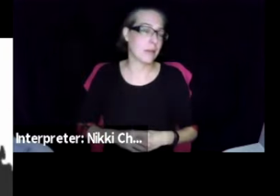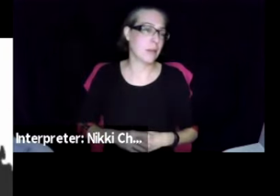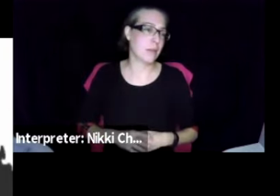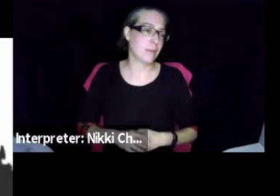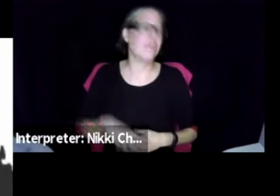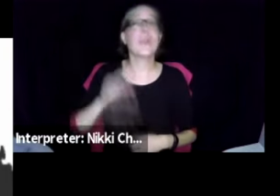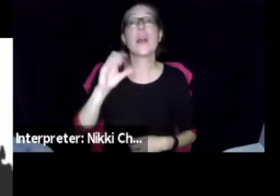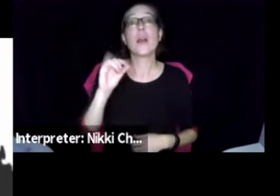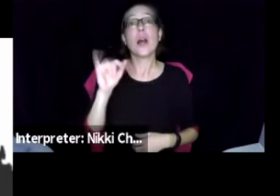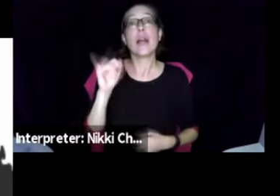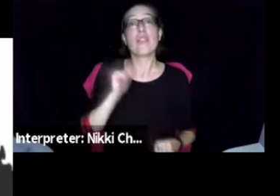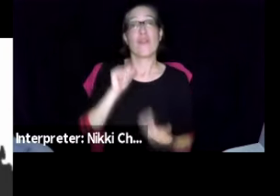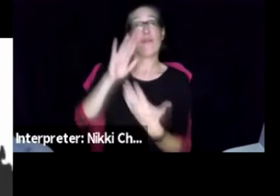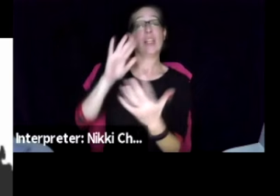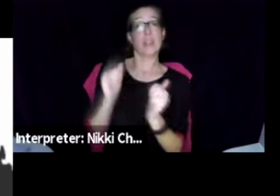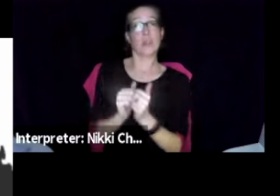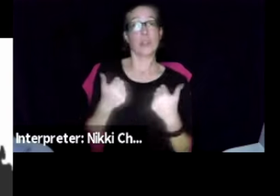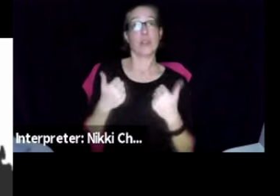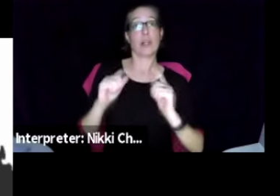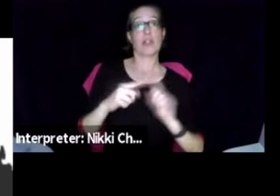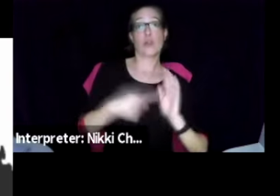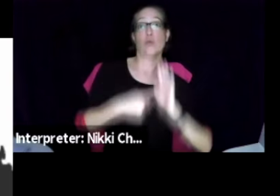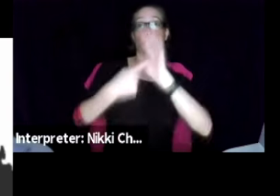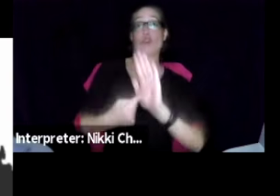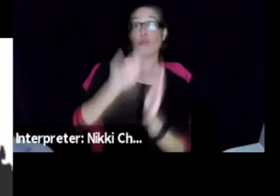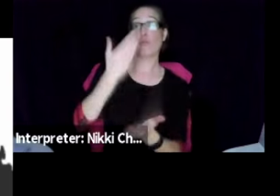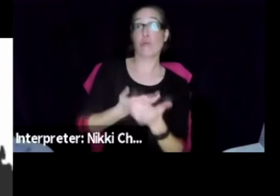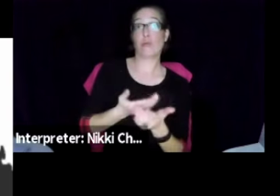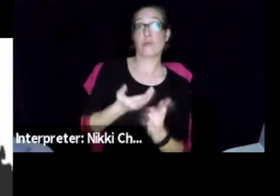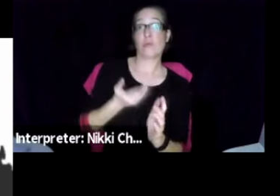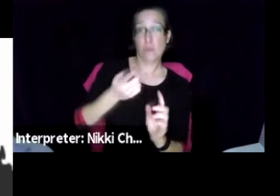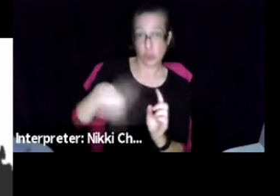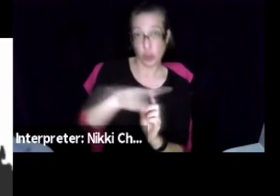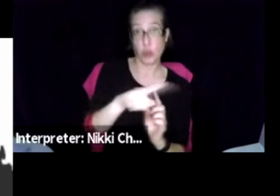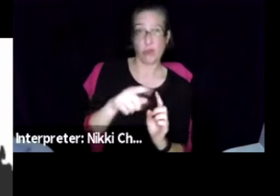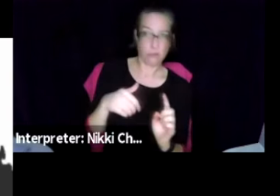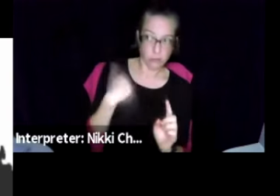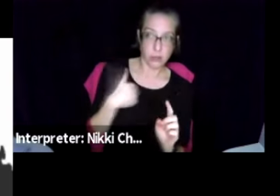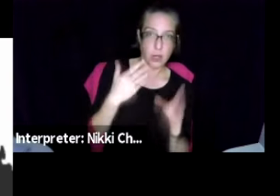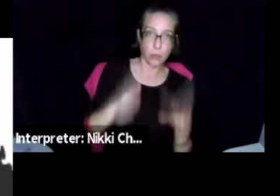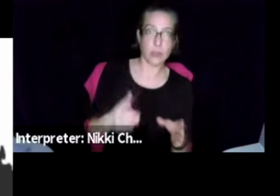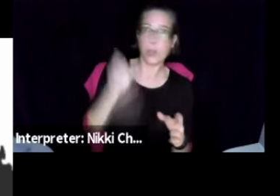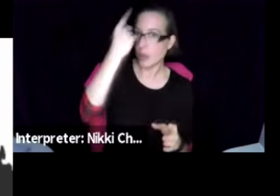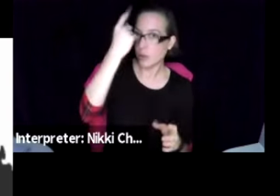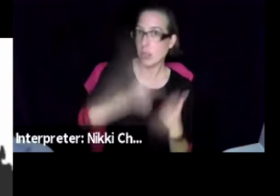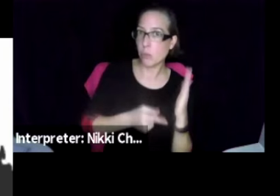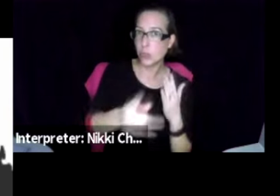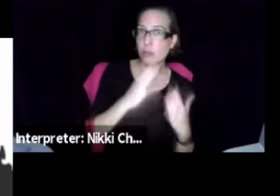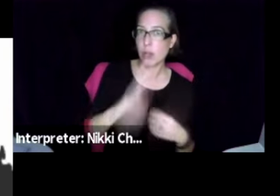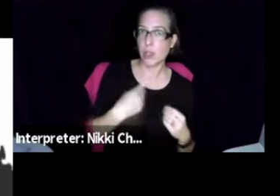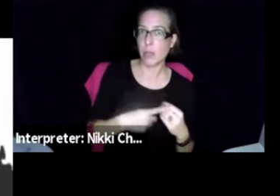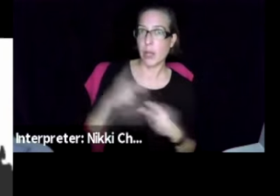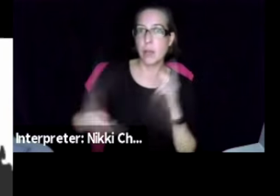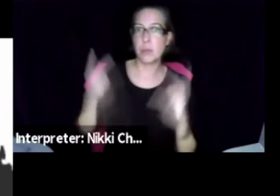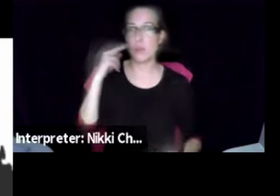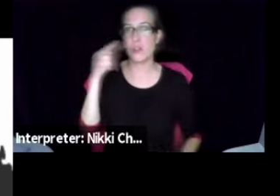with trying to show that you do understand what you're talking about, and people just look at you as